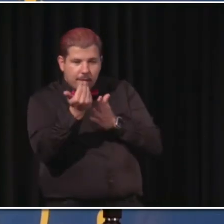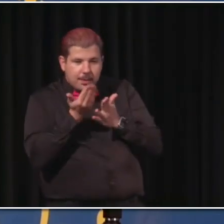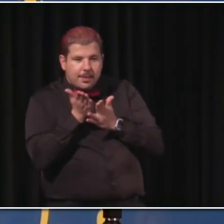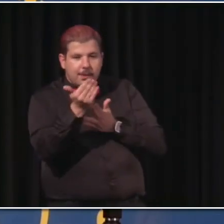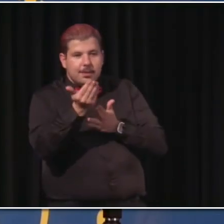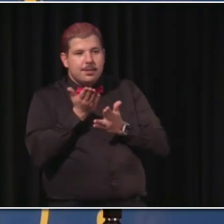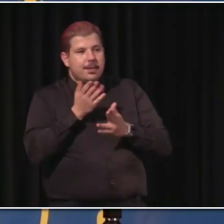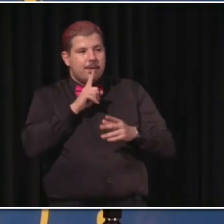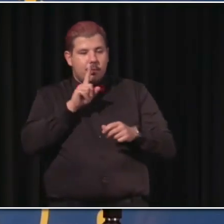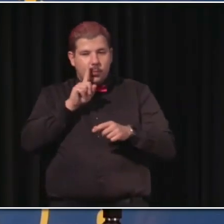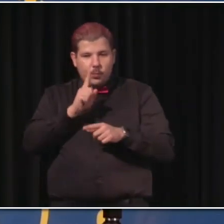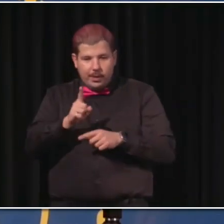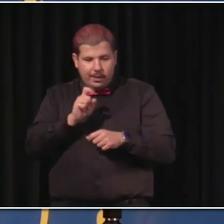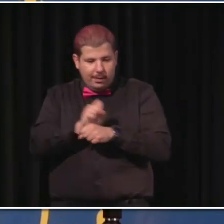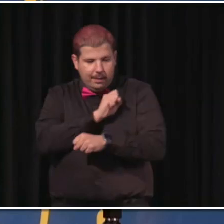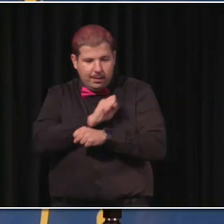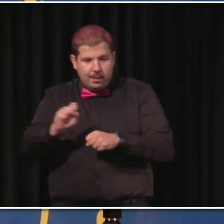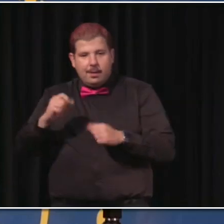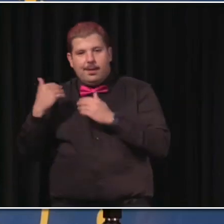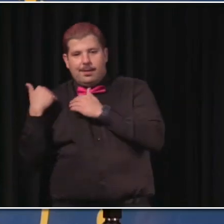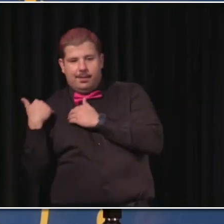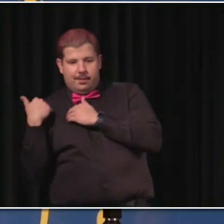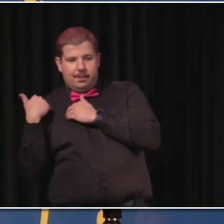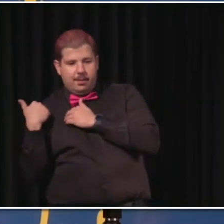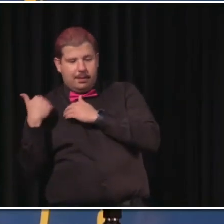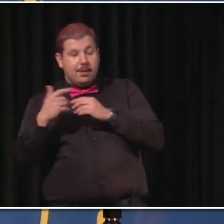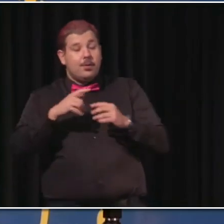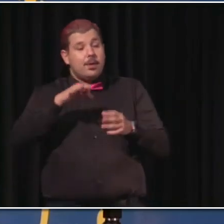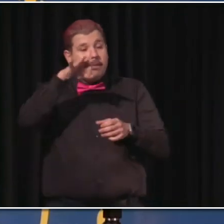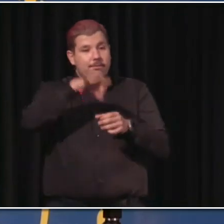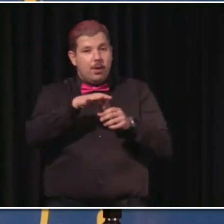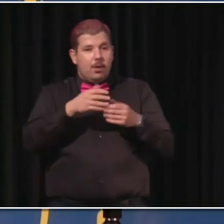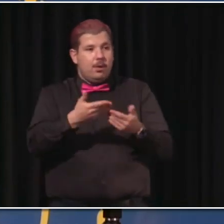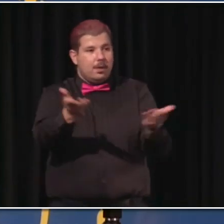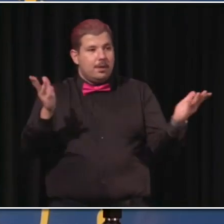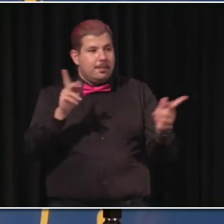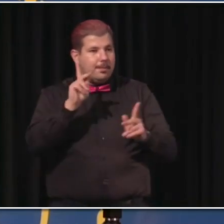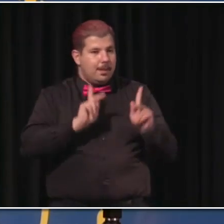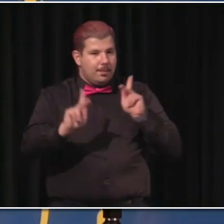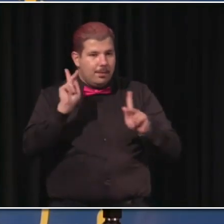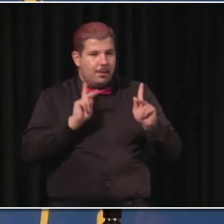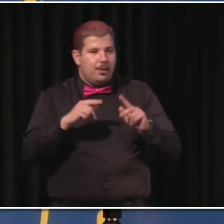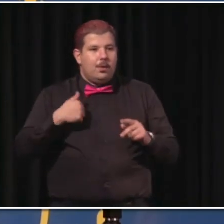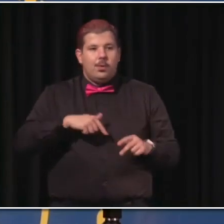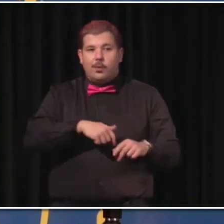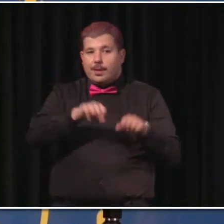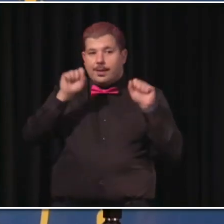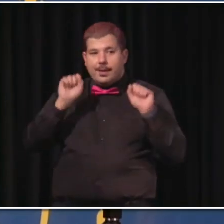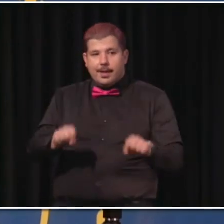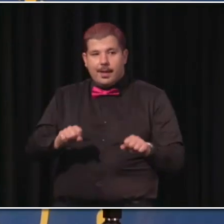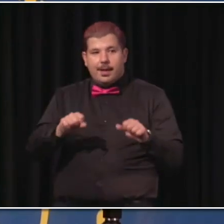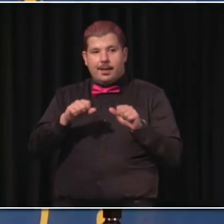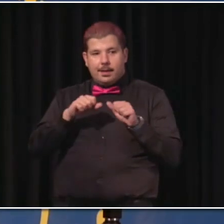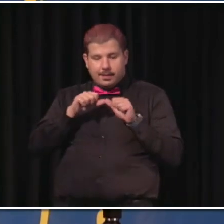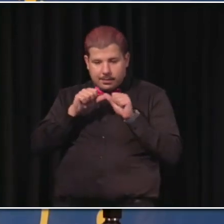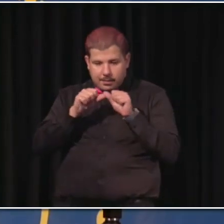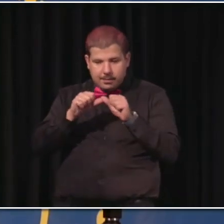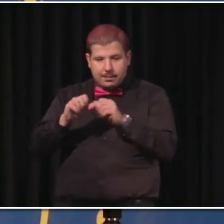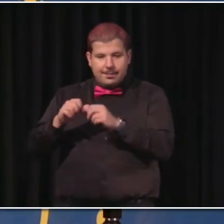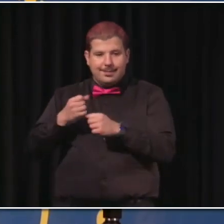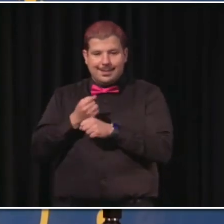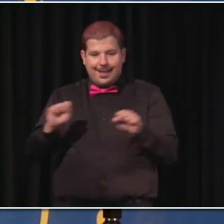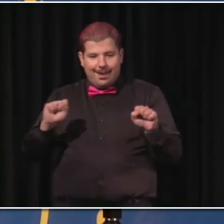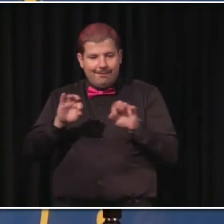and real accountability. With a vote of the people, we can keep our families safe